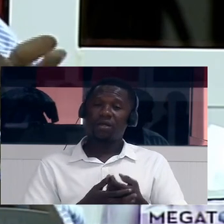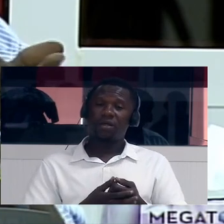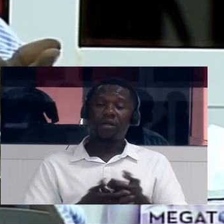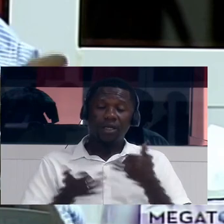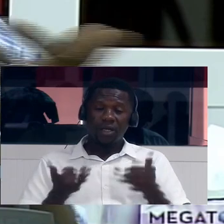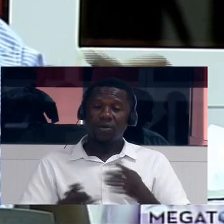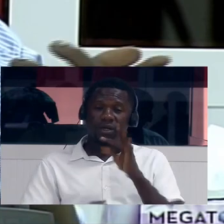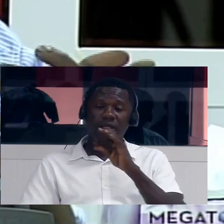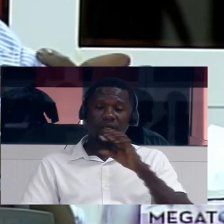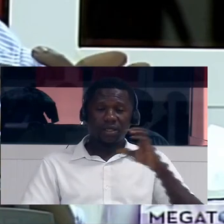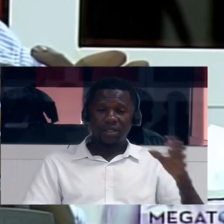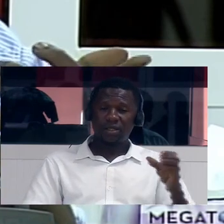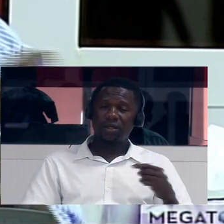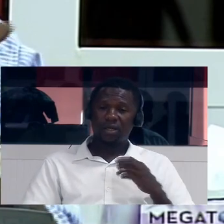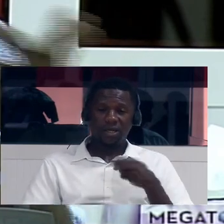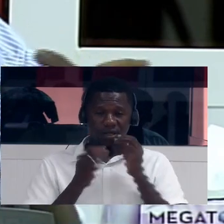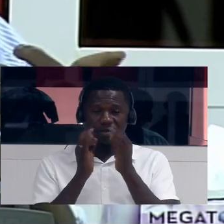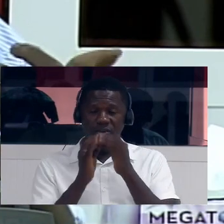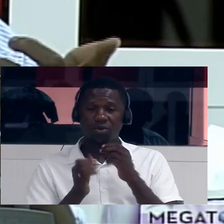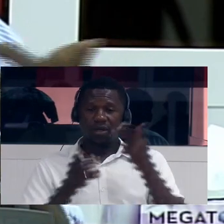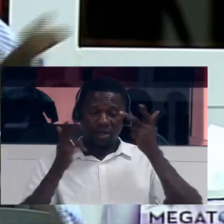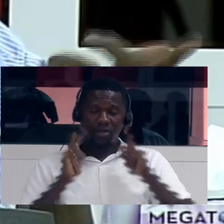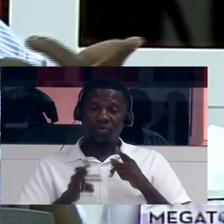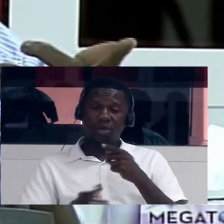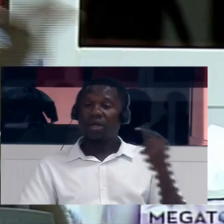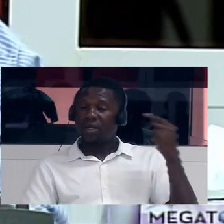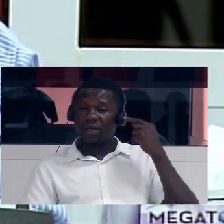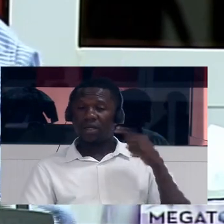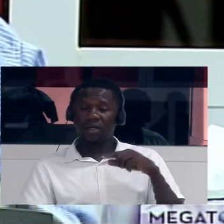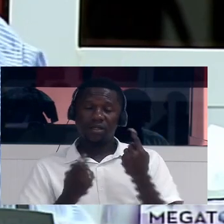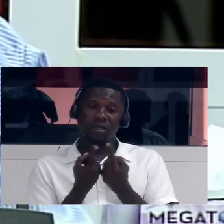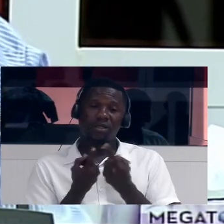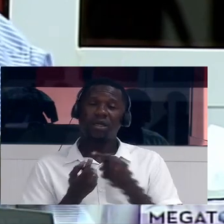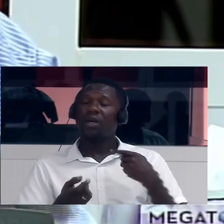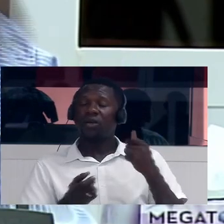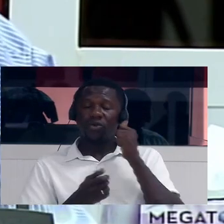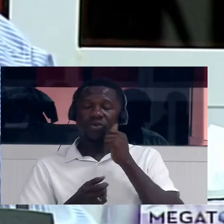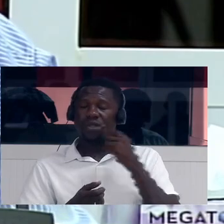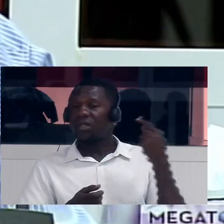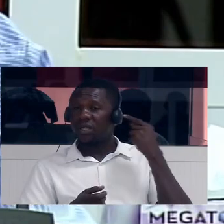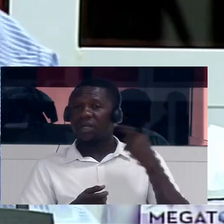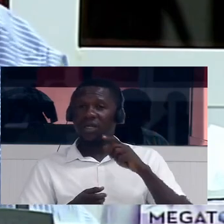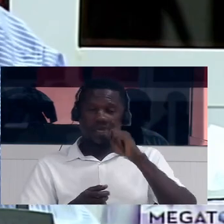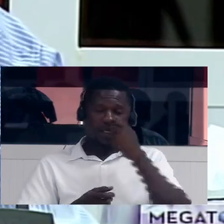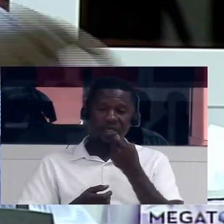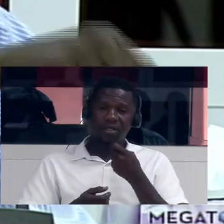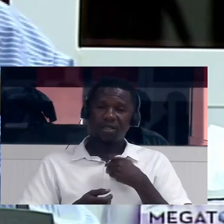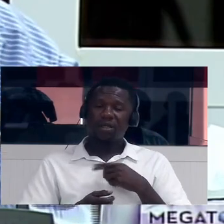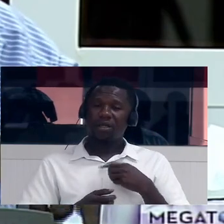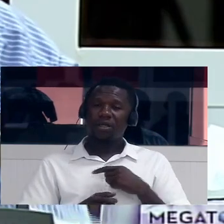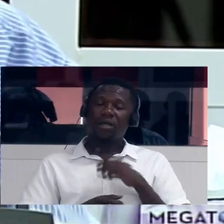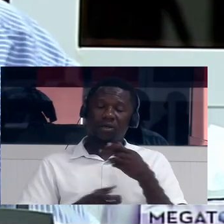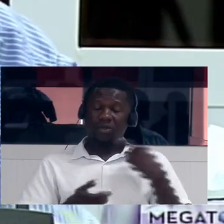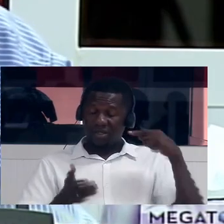Council, we are hearing things. I used to hear about killings, about this, about that. I am telling you, cross my heart. Until